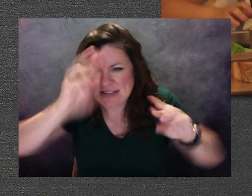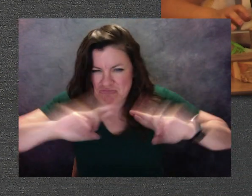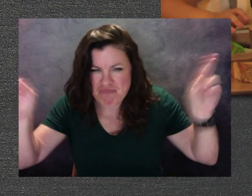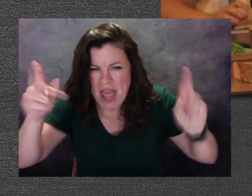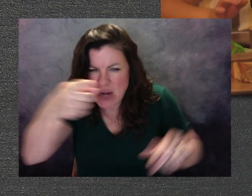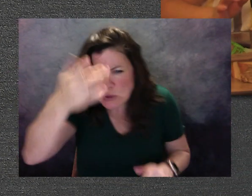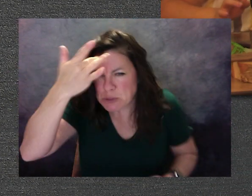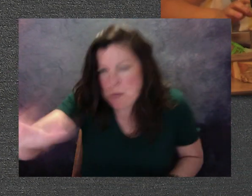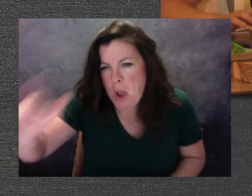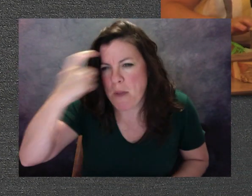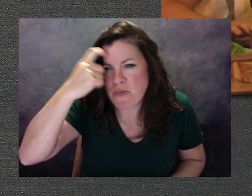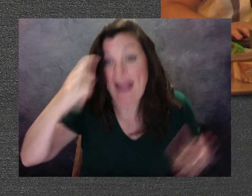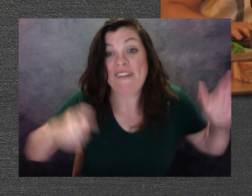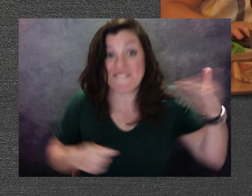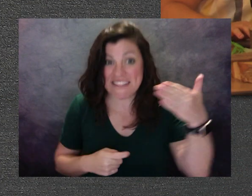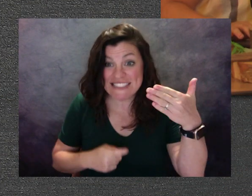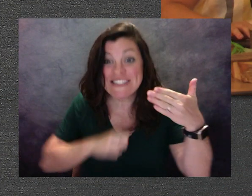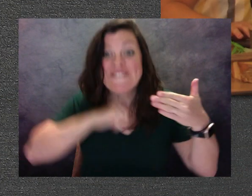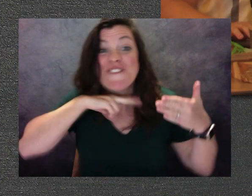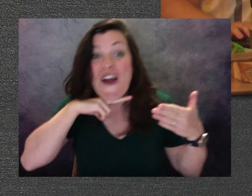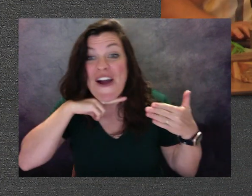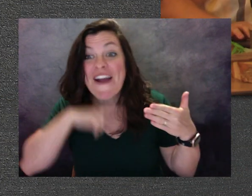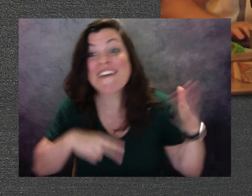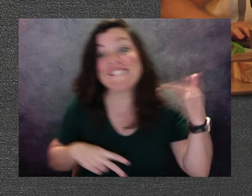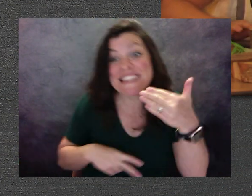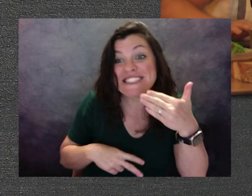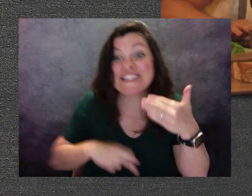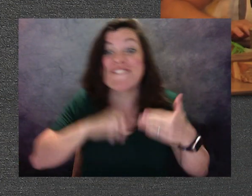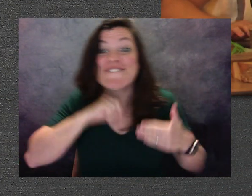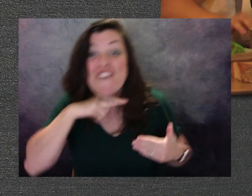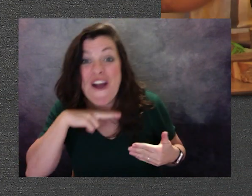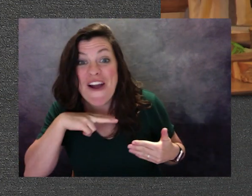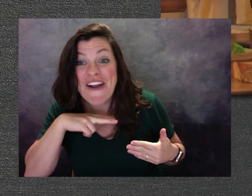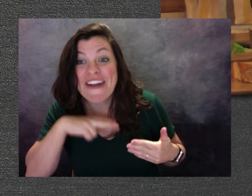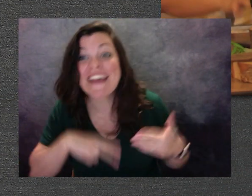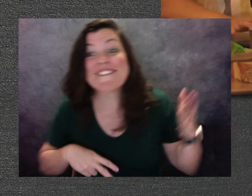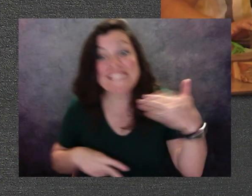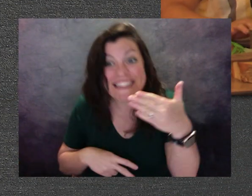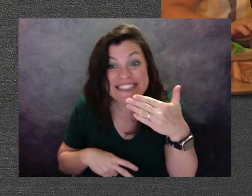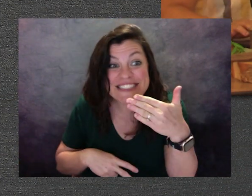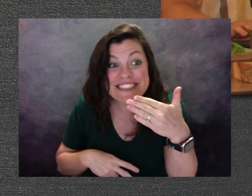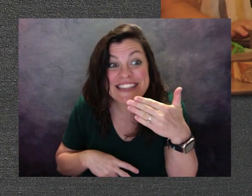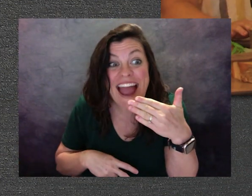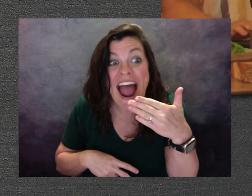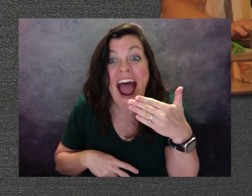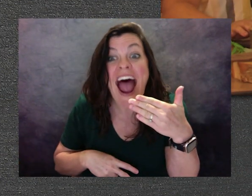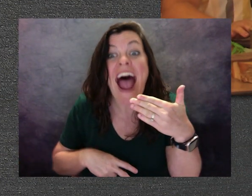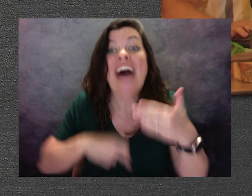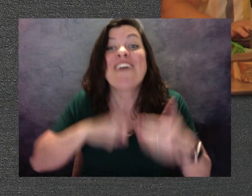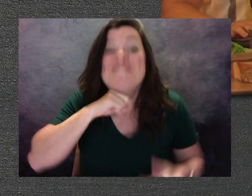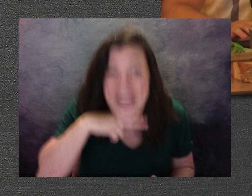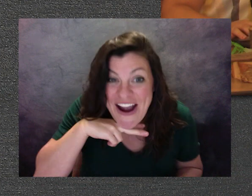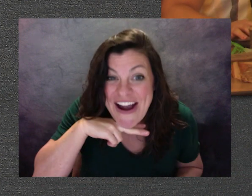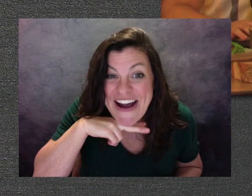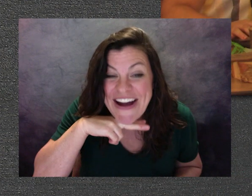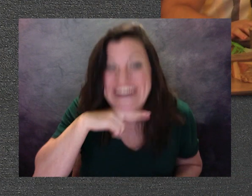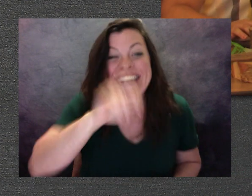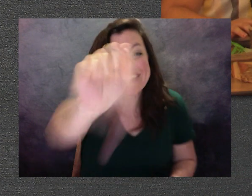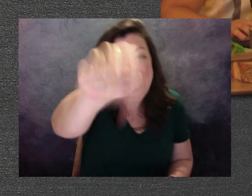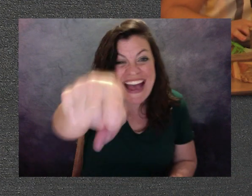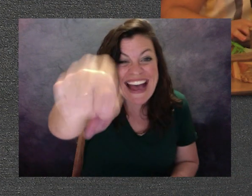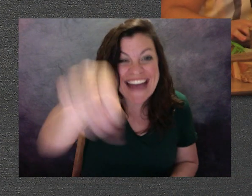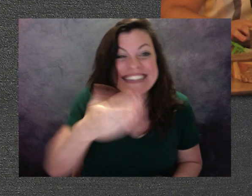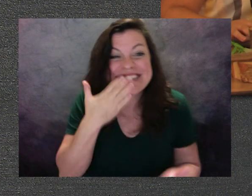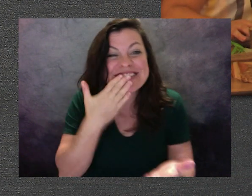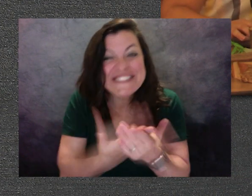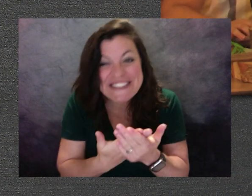frog, fish, frog, fish, frog. Yes. And what comes after the frog again? What comes